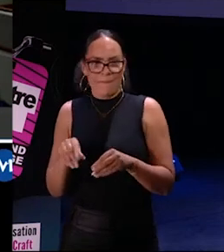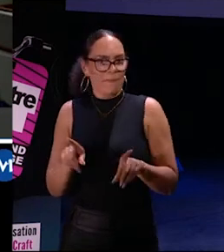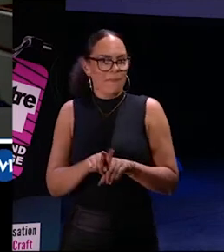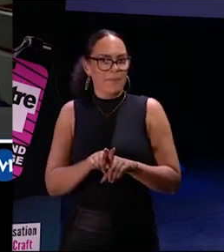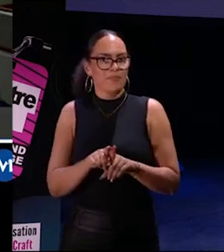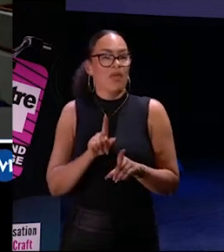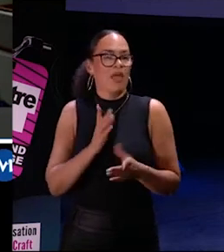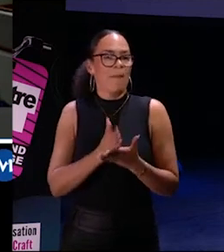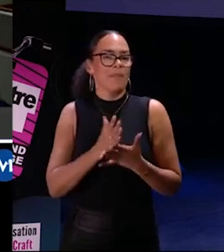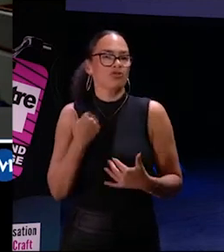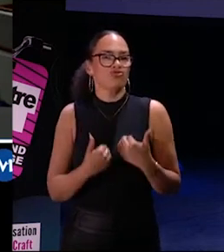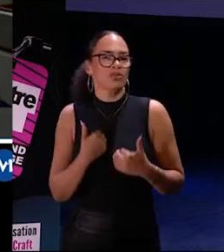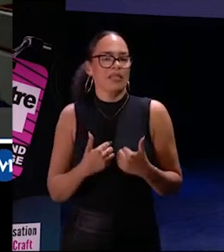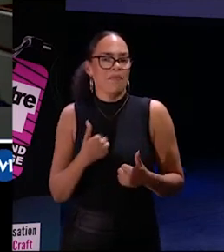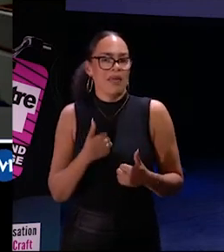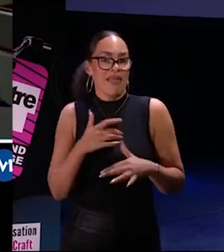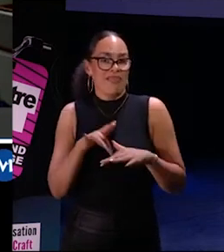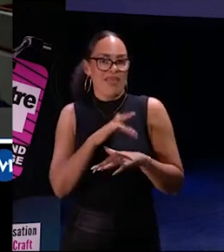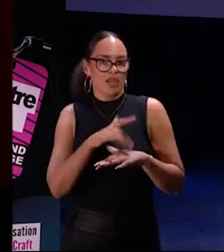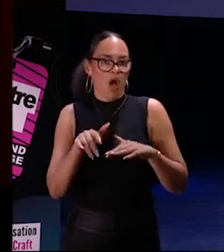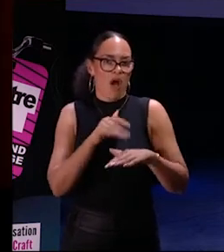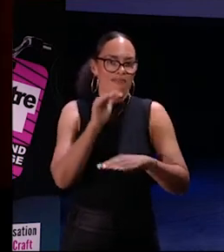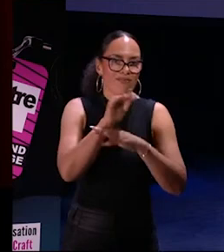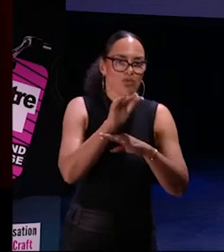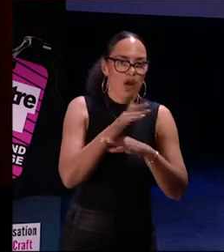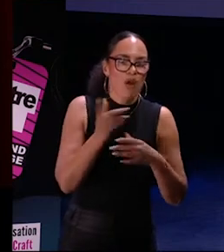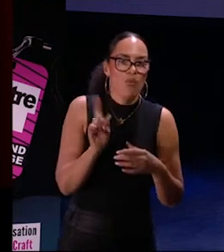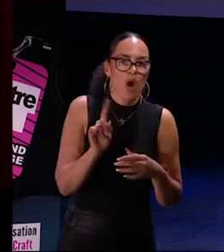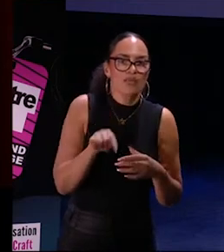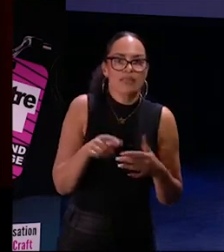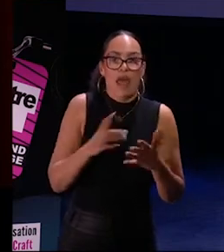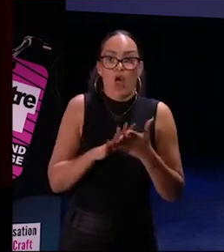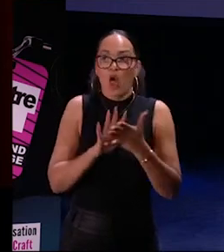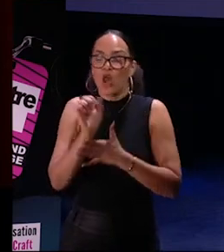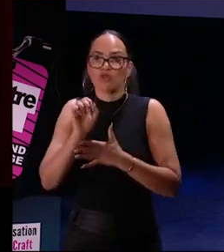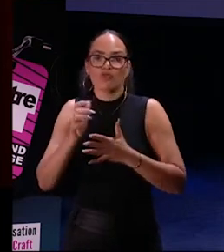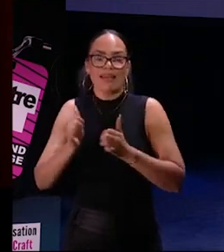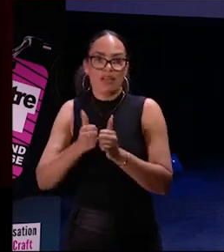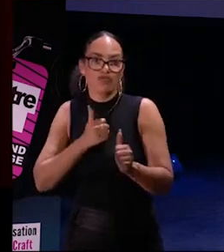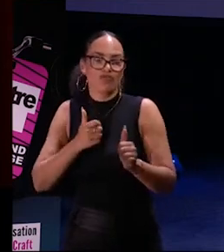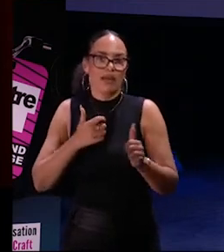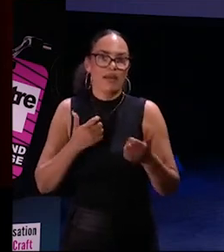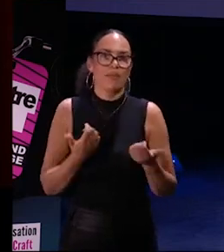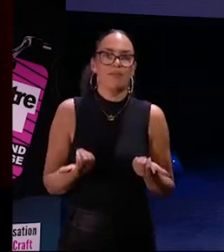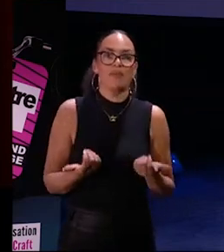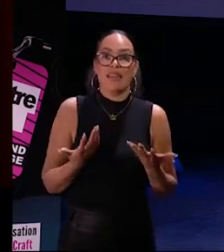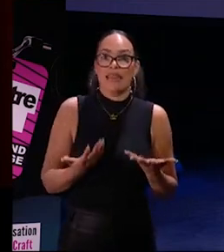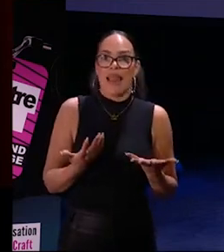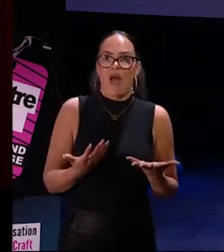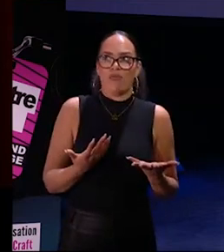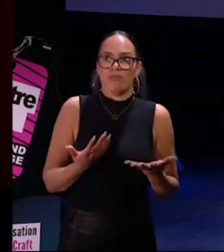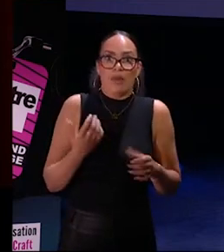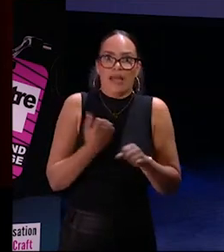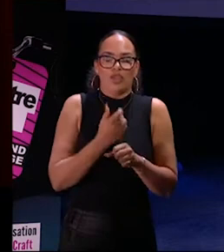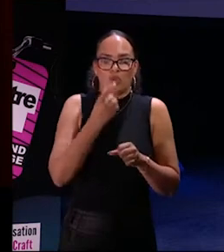next iteration of where theatre is going to go and where the creative and cultural industries are going to go is what you can do now. We